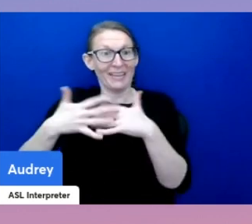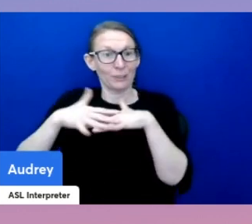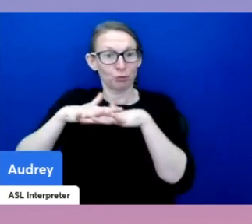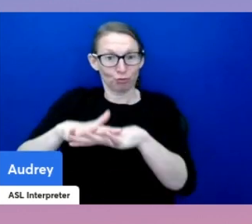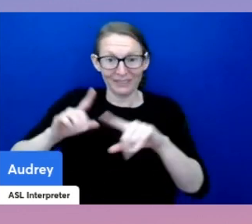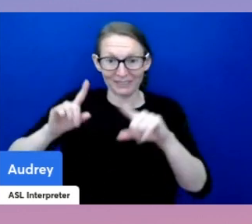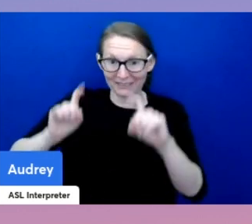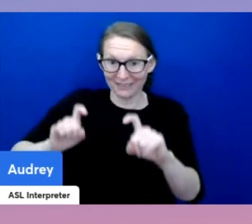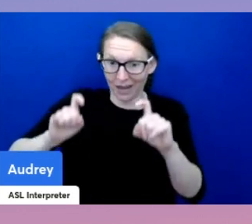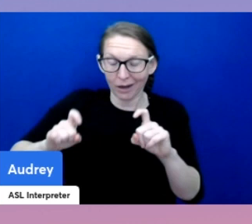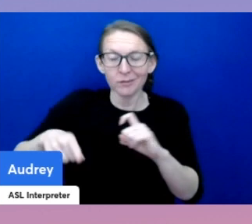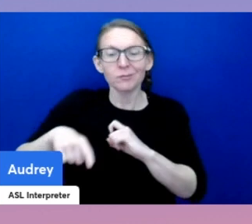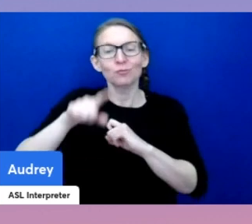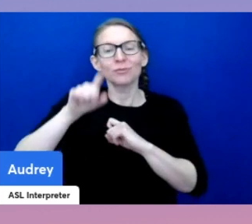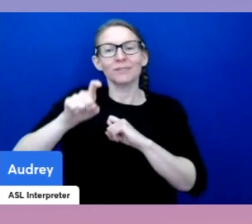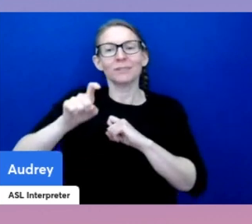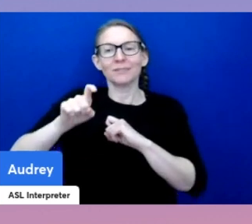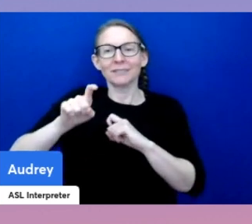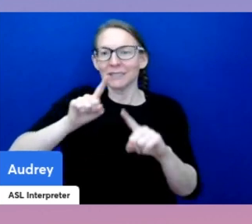command as